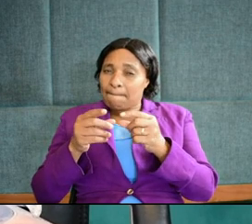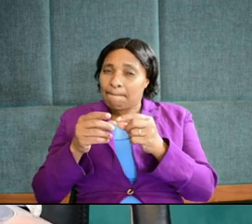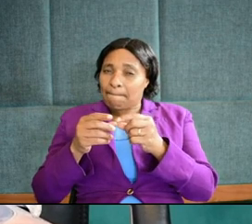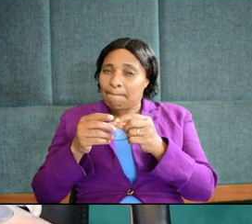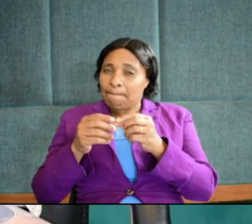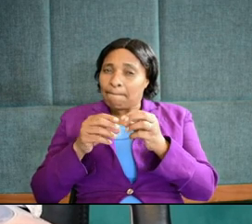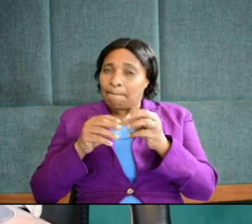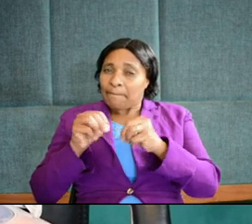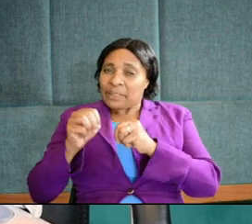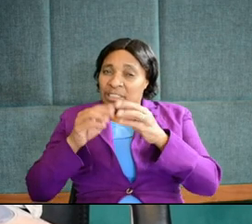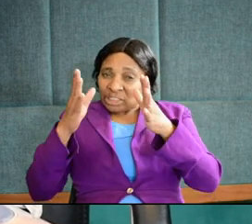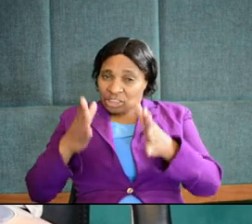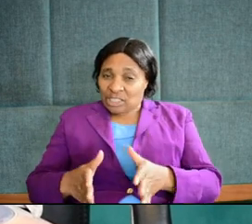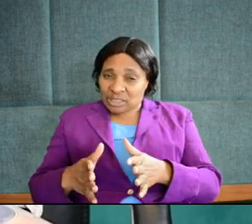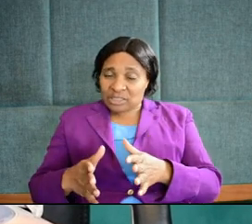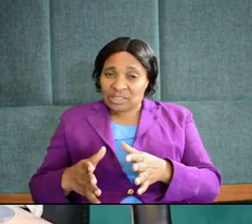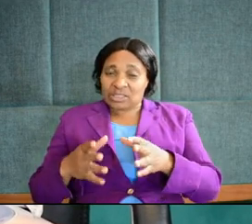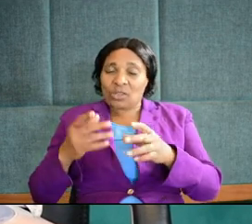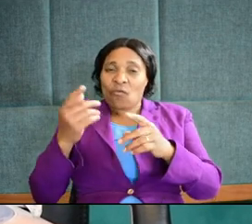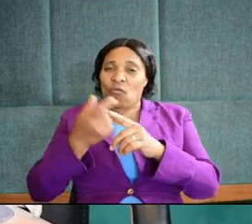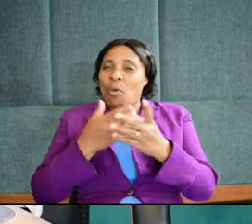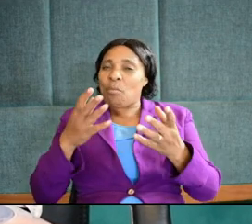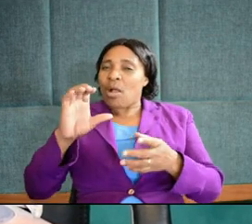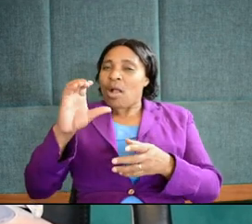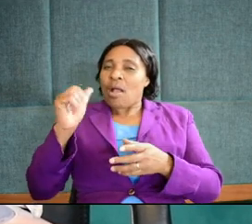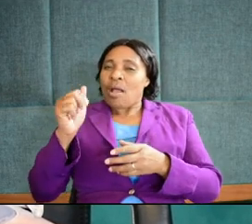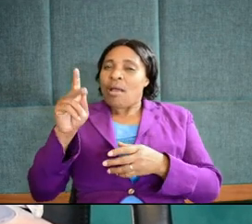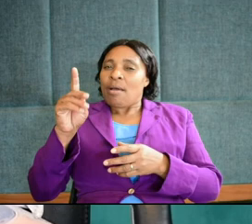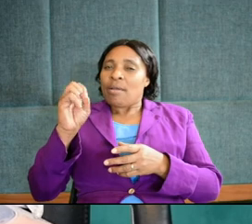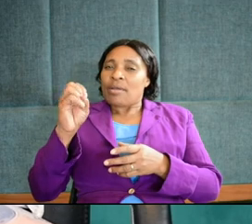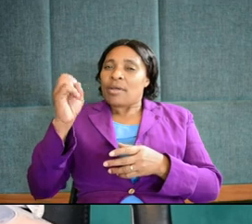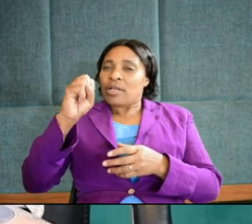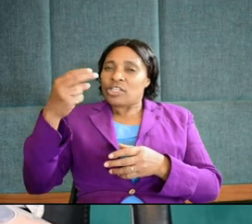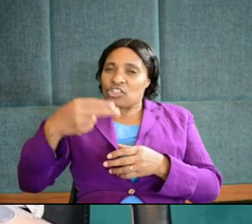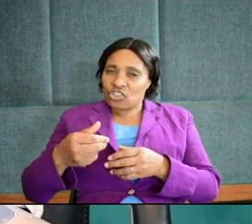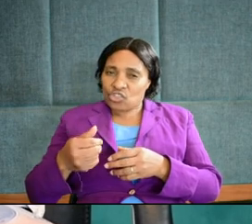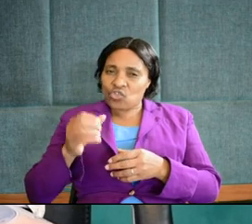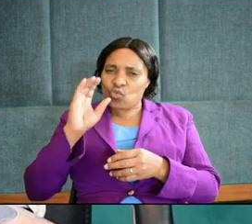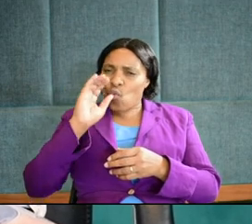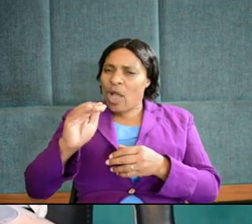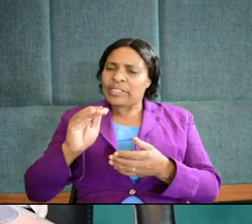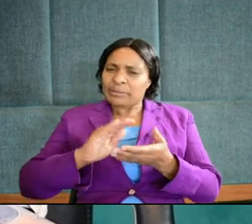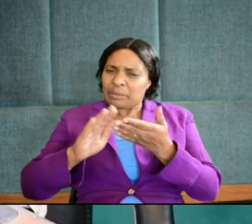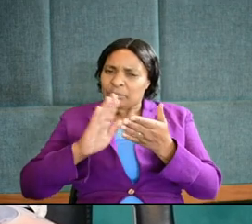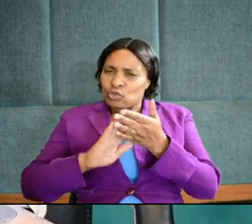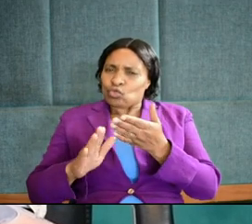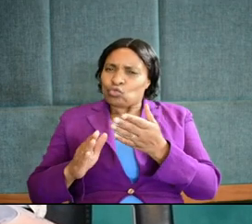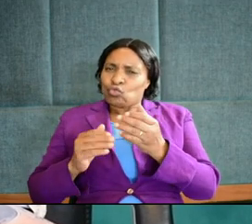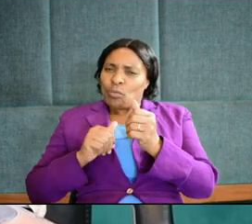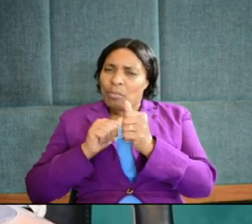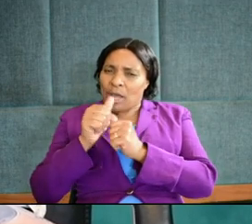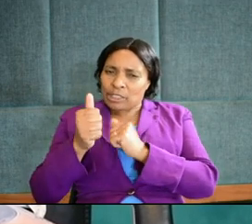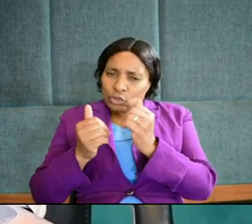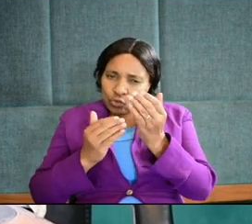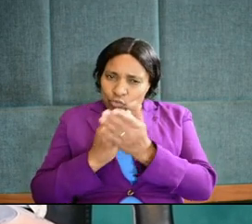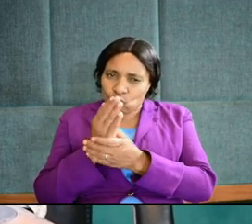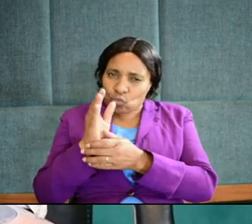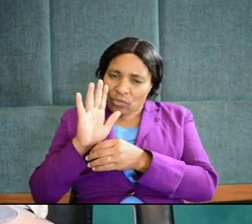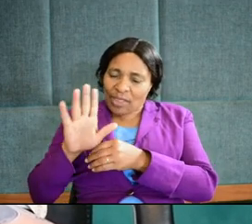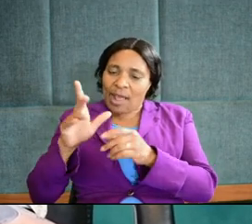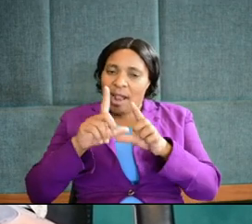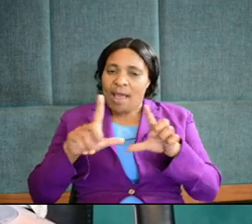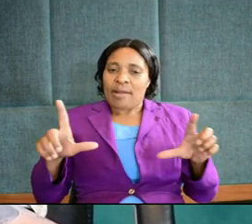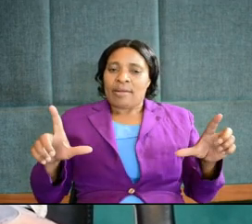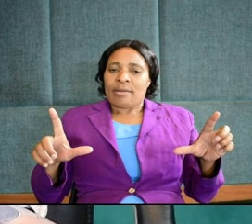from Kadesh to the king of Edom to ask them for permission to pass through their country, through their